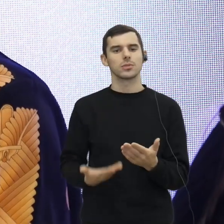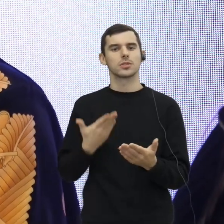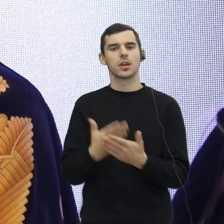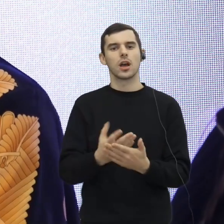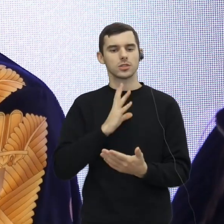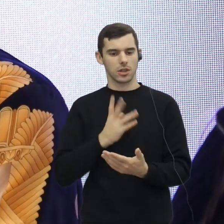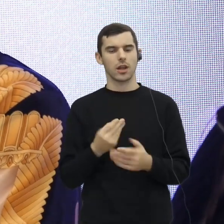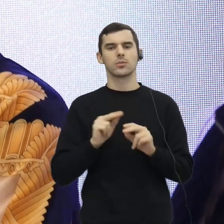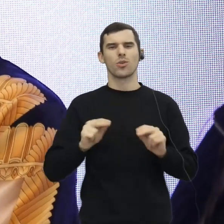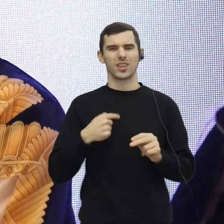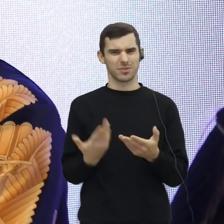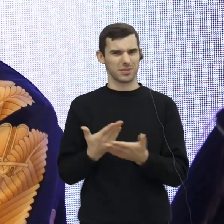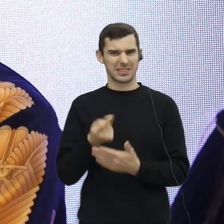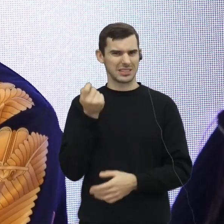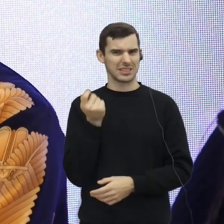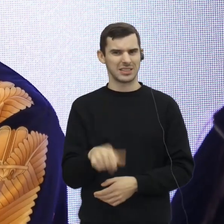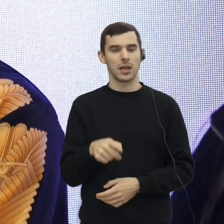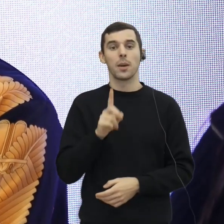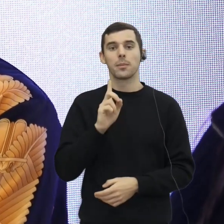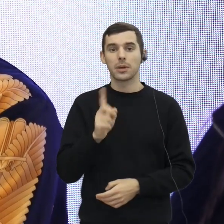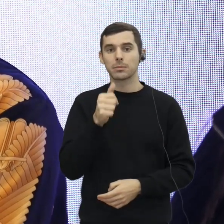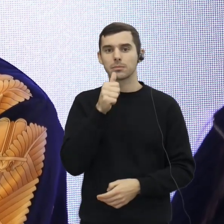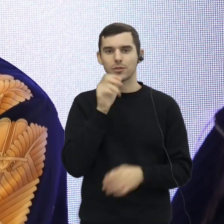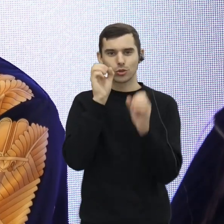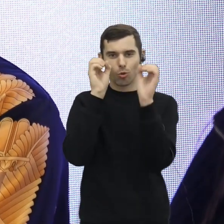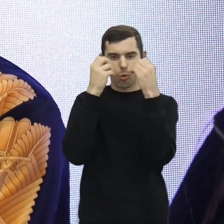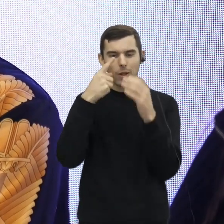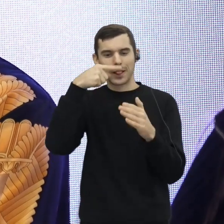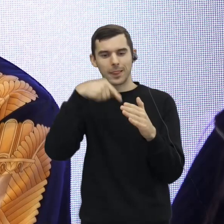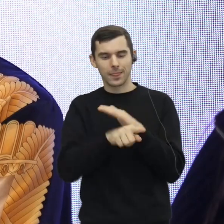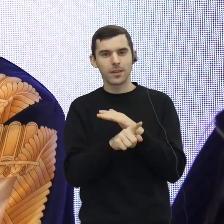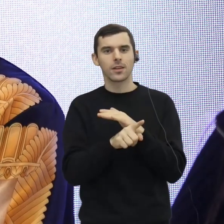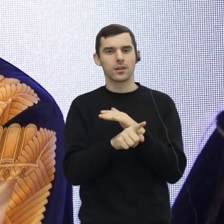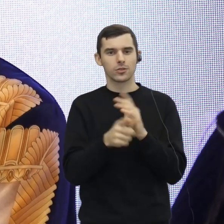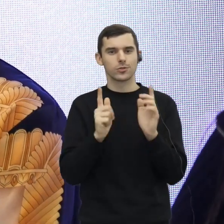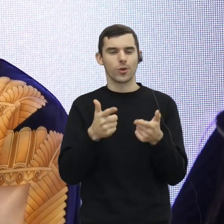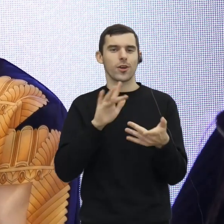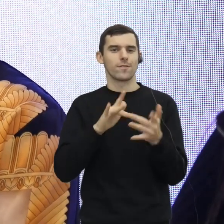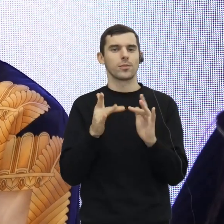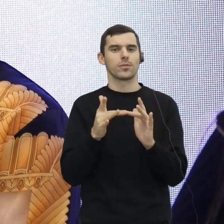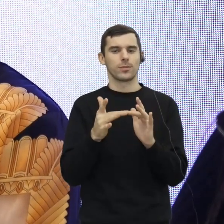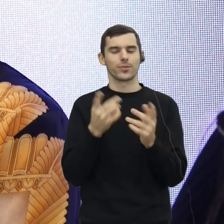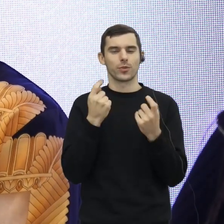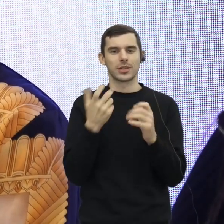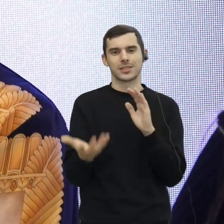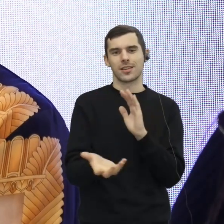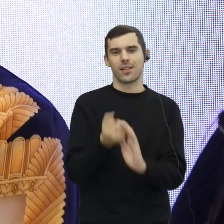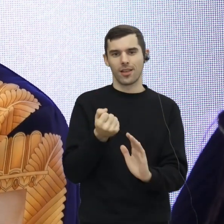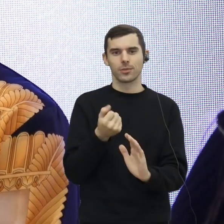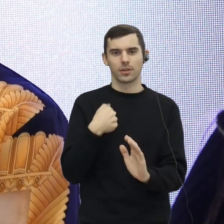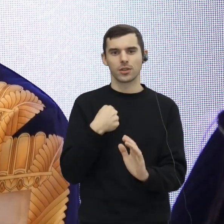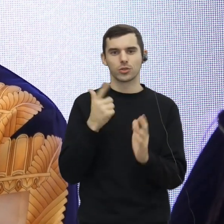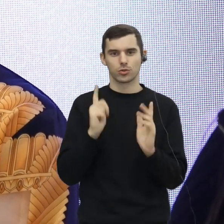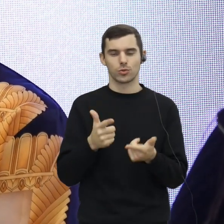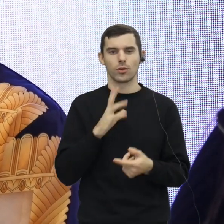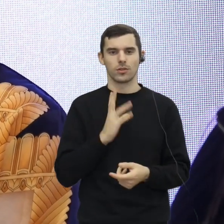I'm a trans teacher. But like, usually I'm willing to discuss it as long as the discussion maintains